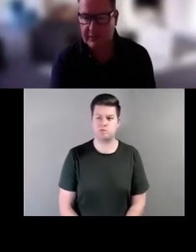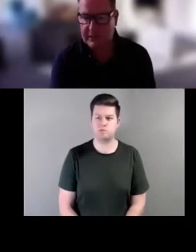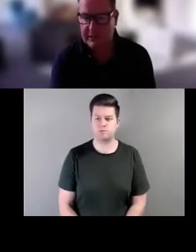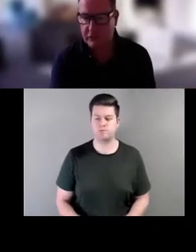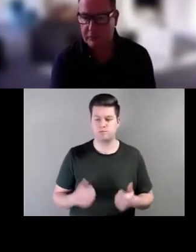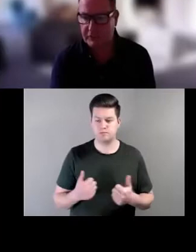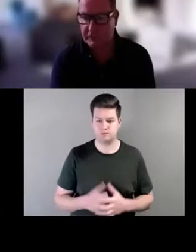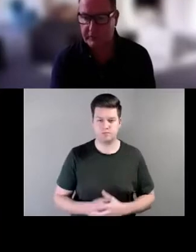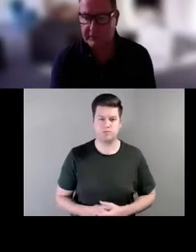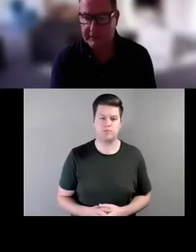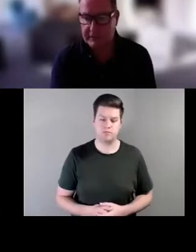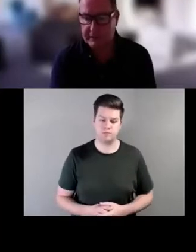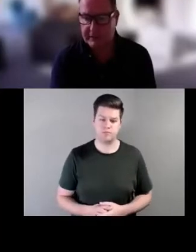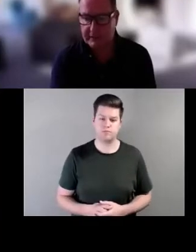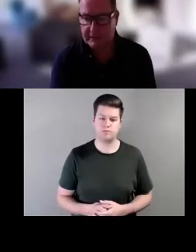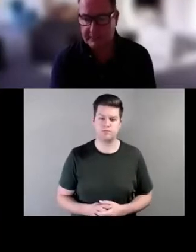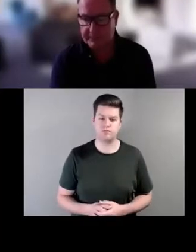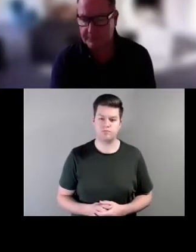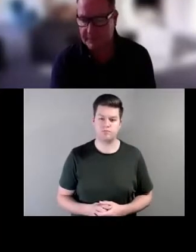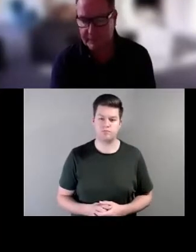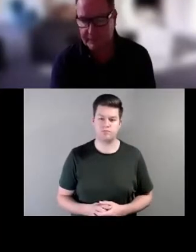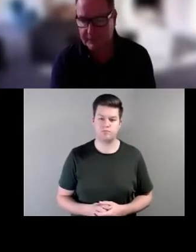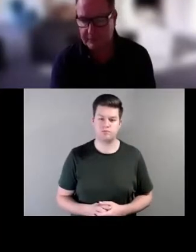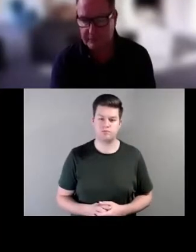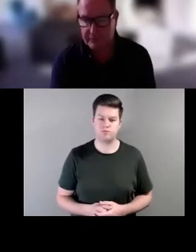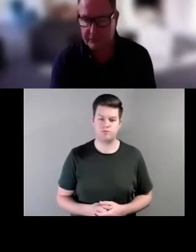selling platforms like